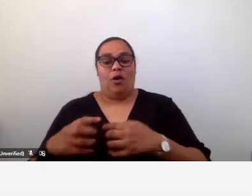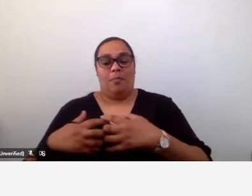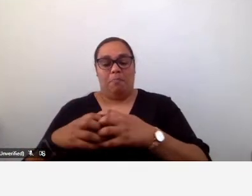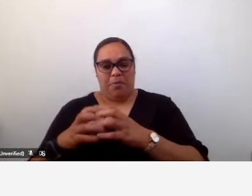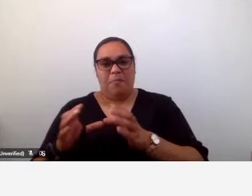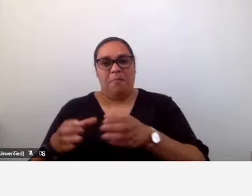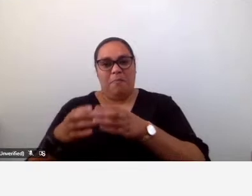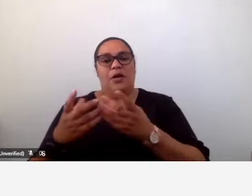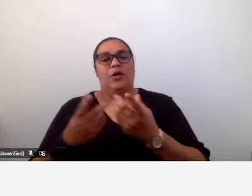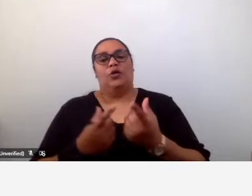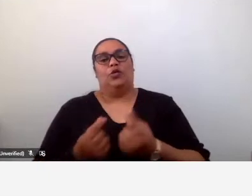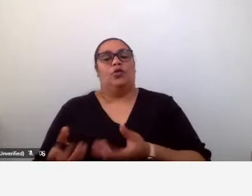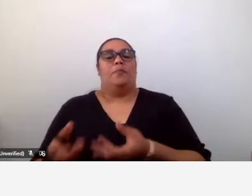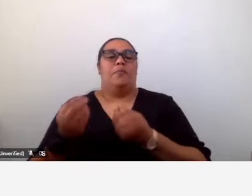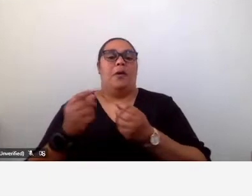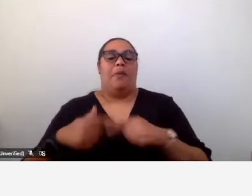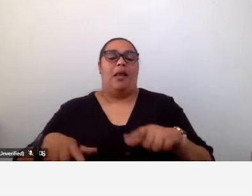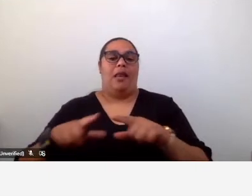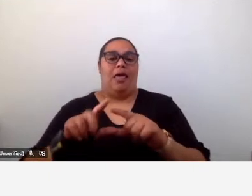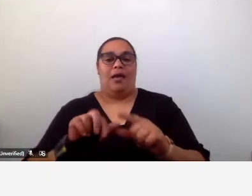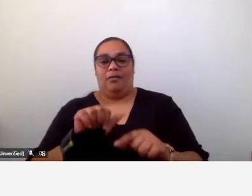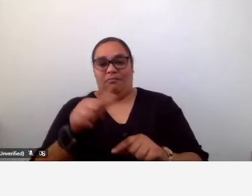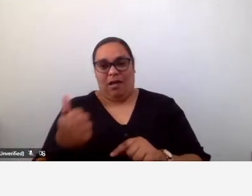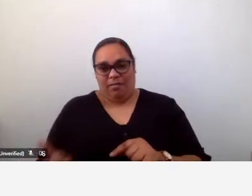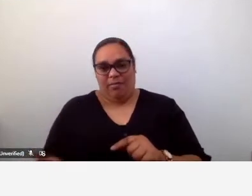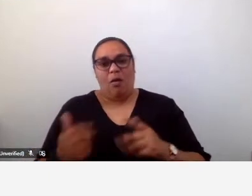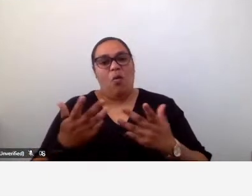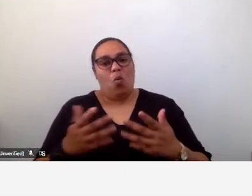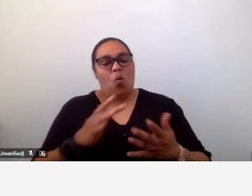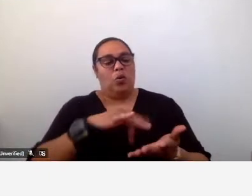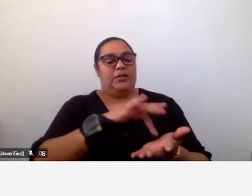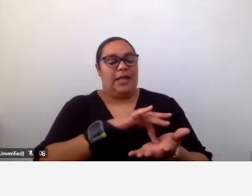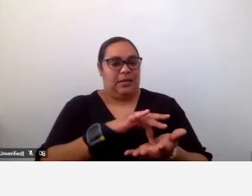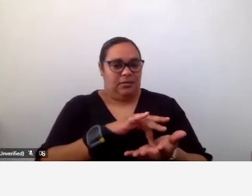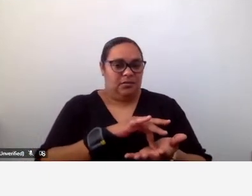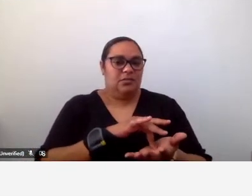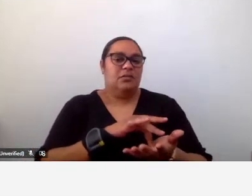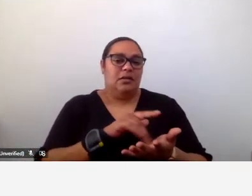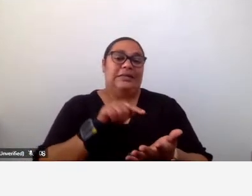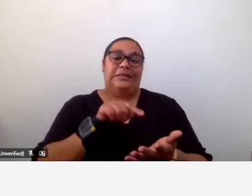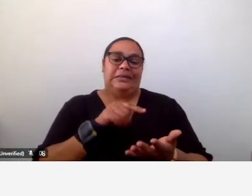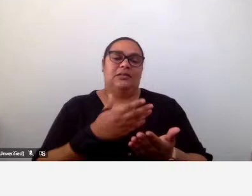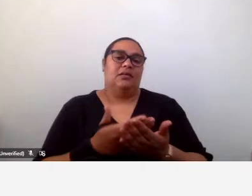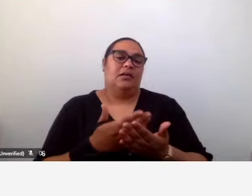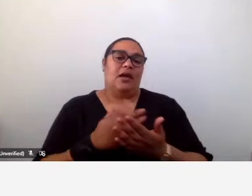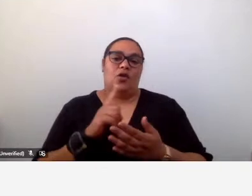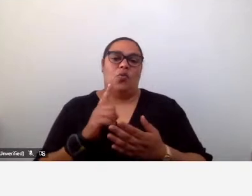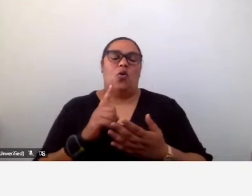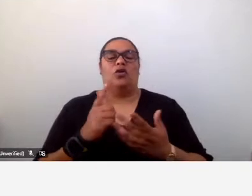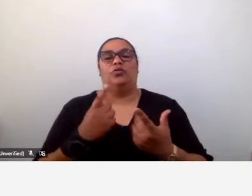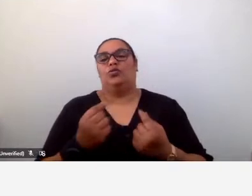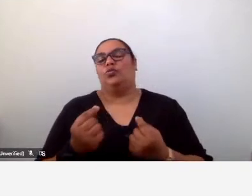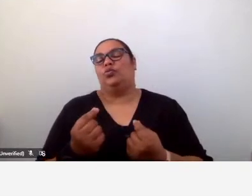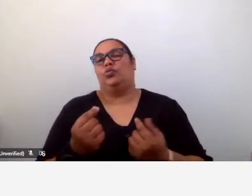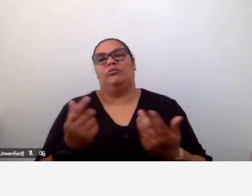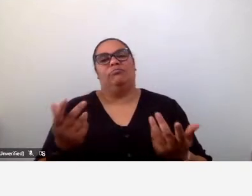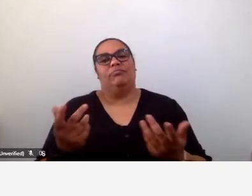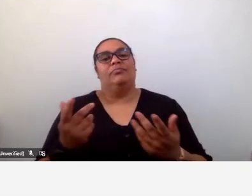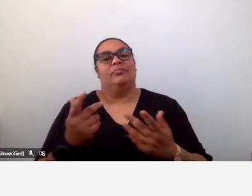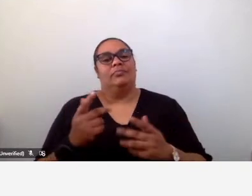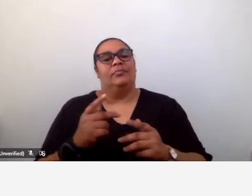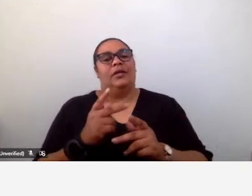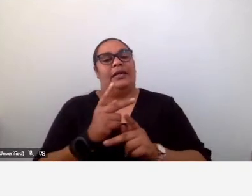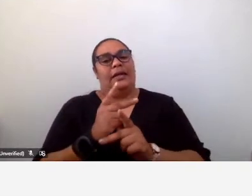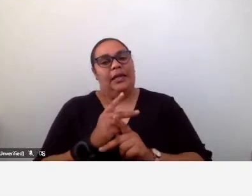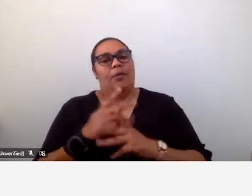getting alternative land or sites to basically keep